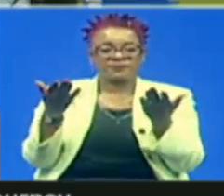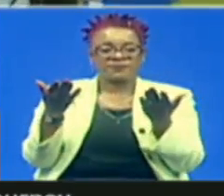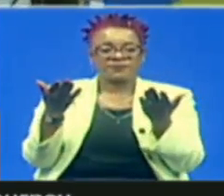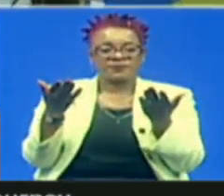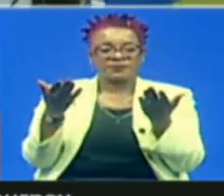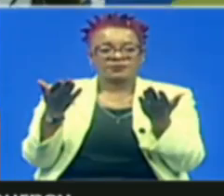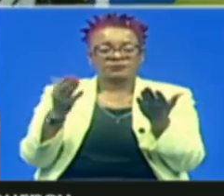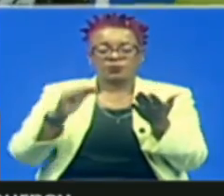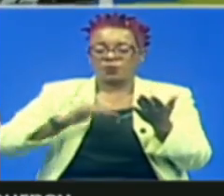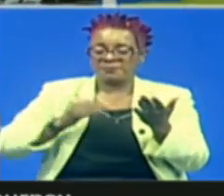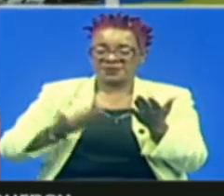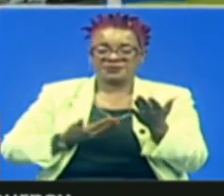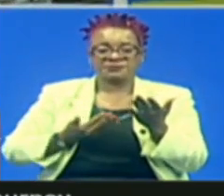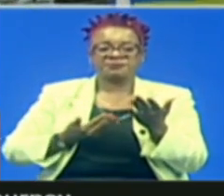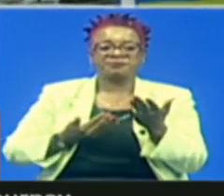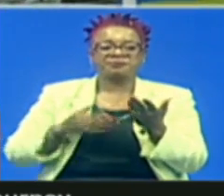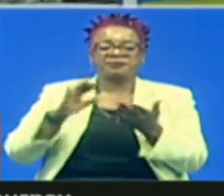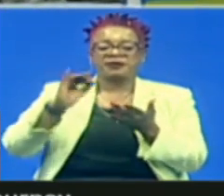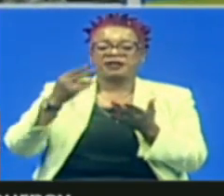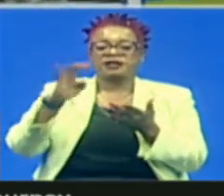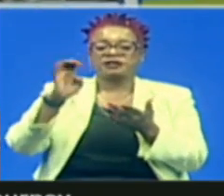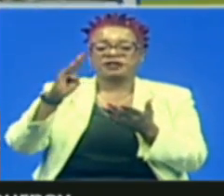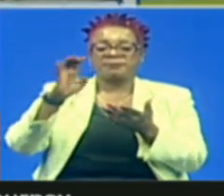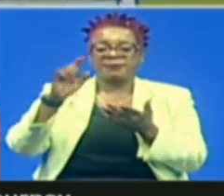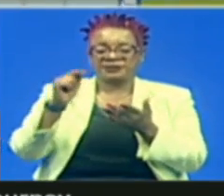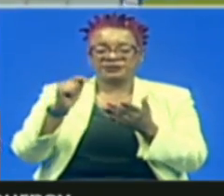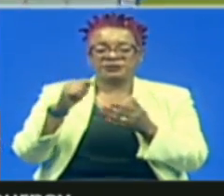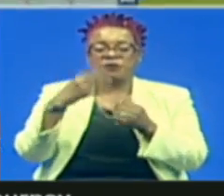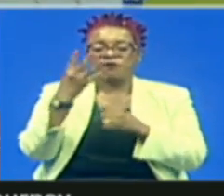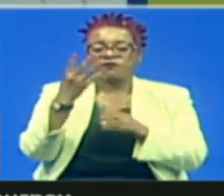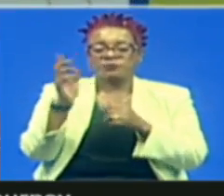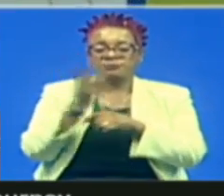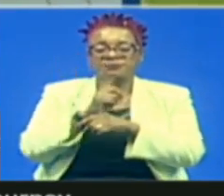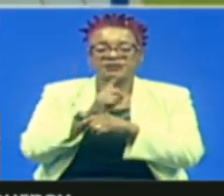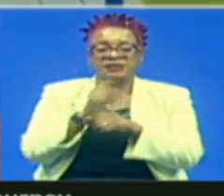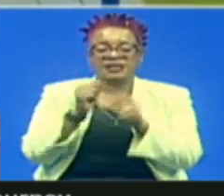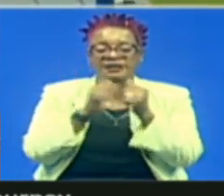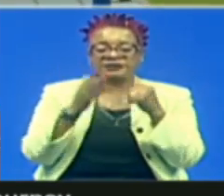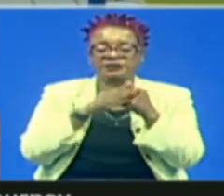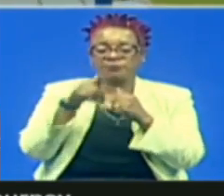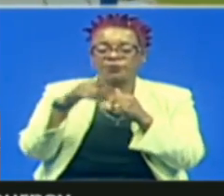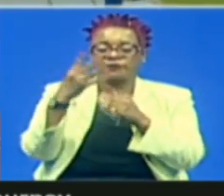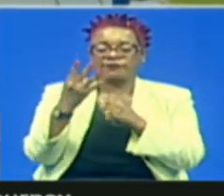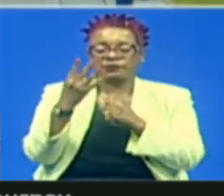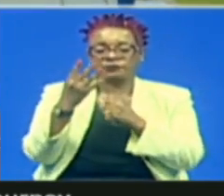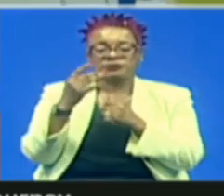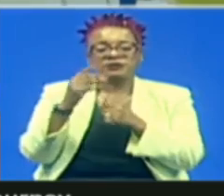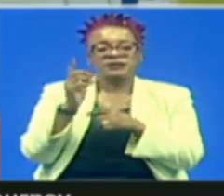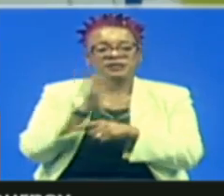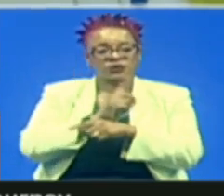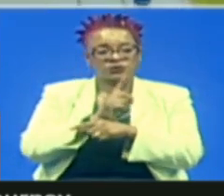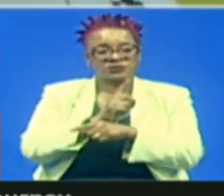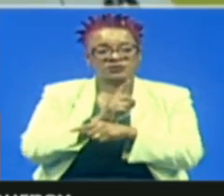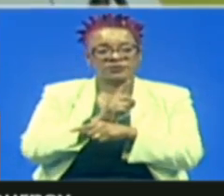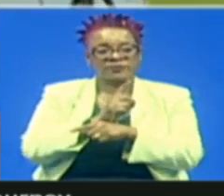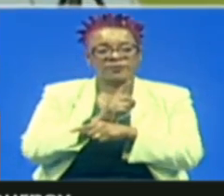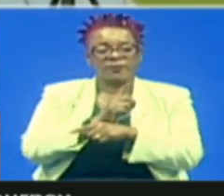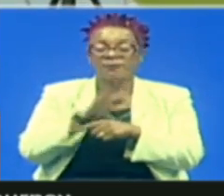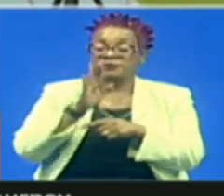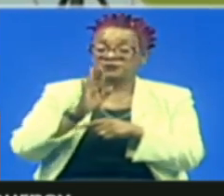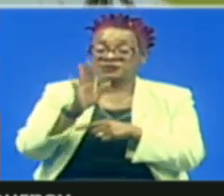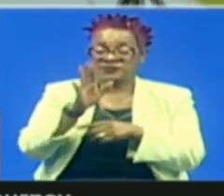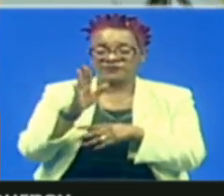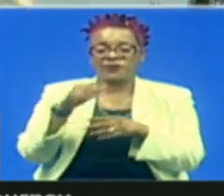In women's race, Win Chebet won in a time of 4 minutes and 19.2 seconds. And she was followed